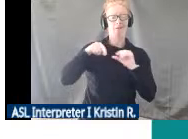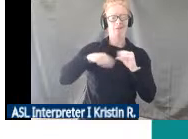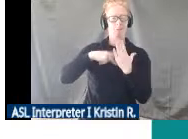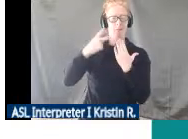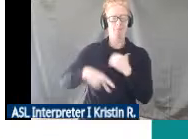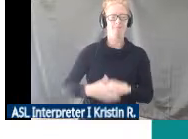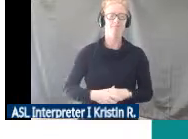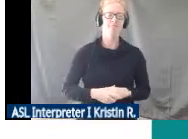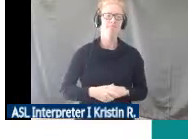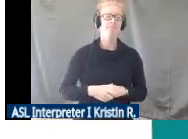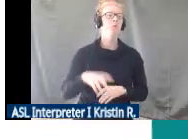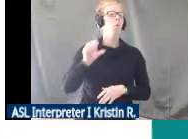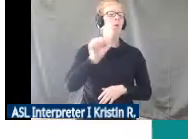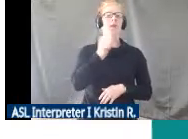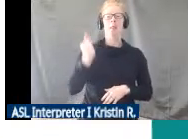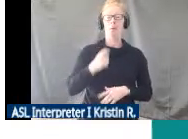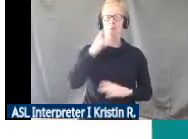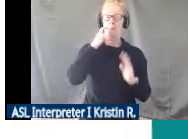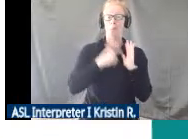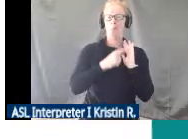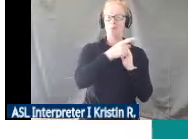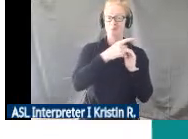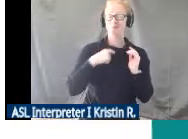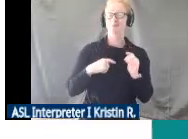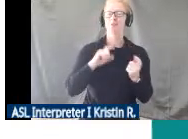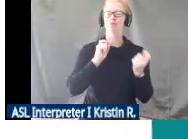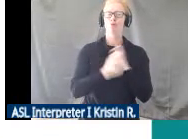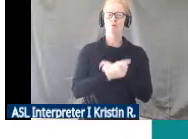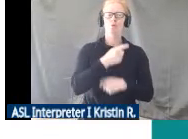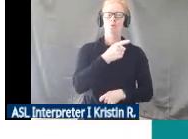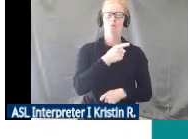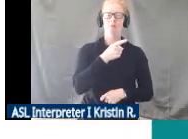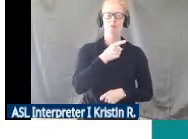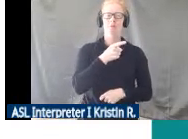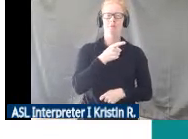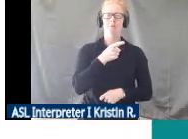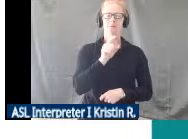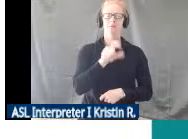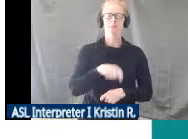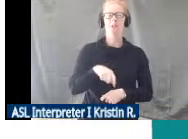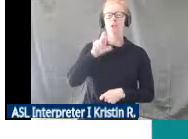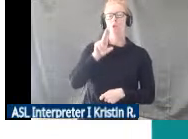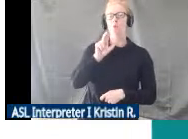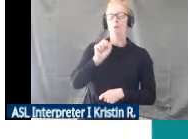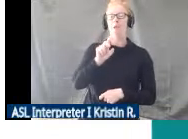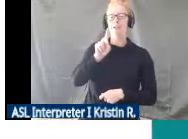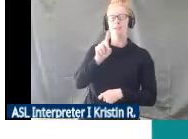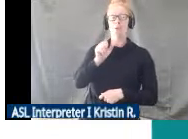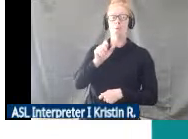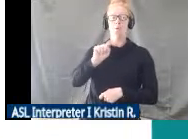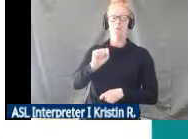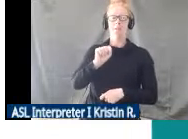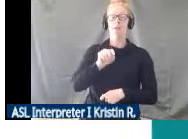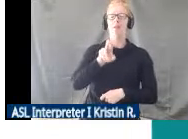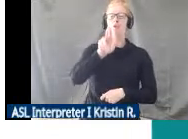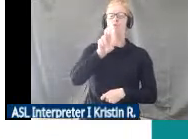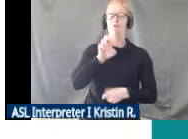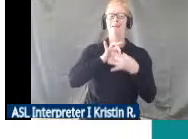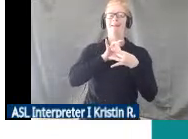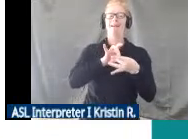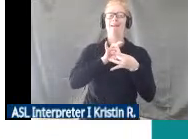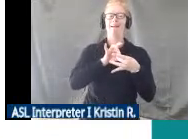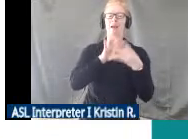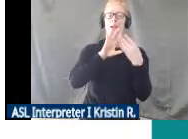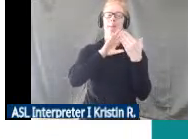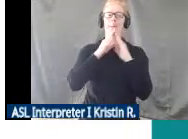Another change on the table here is what's shown as the US DOT Reconnecting Communities Pilot Grant.